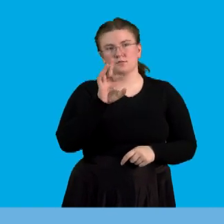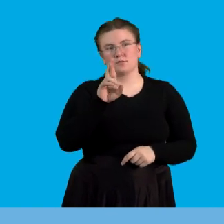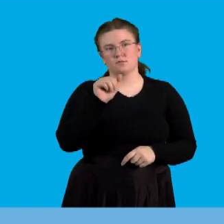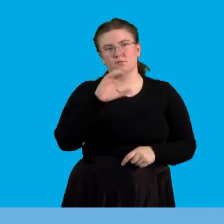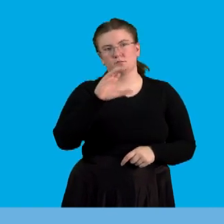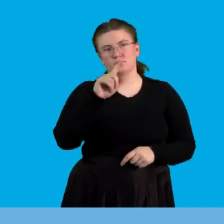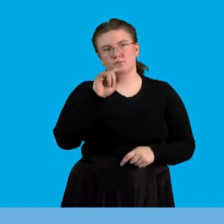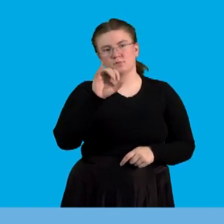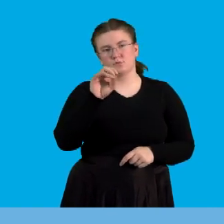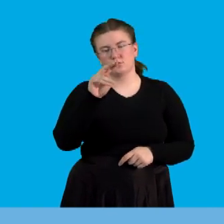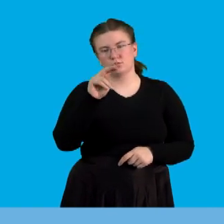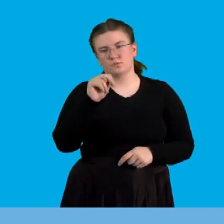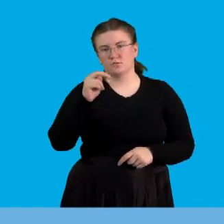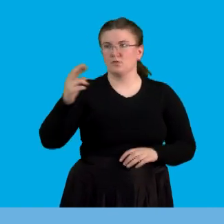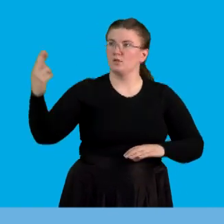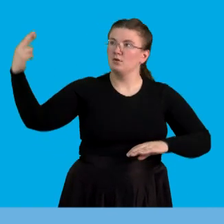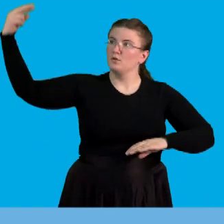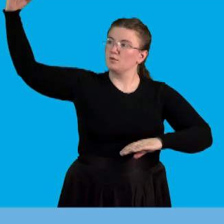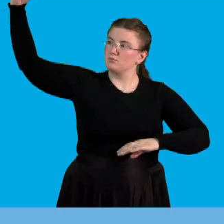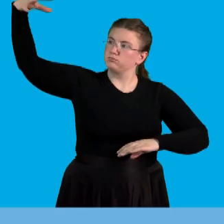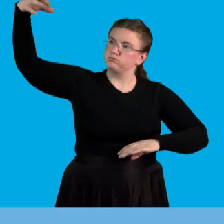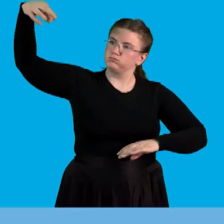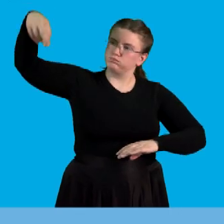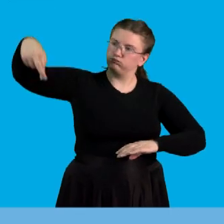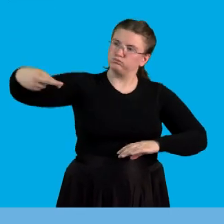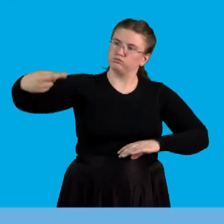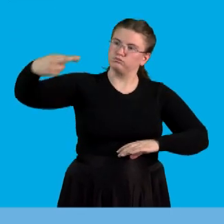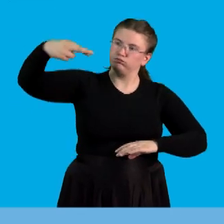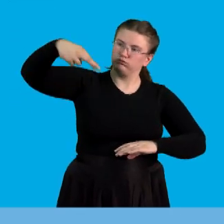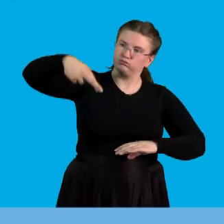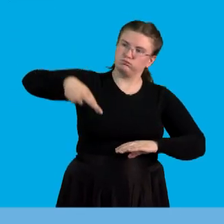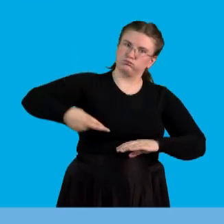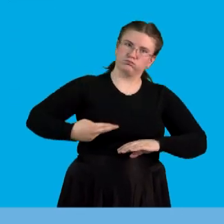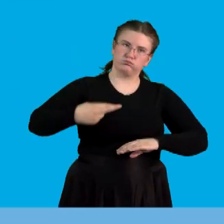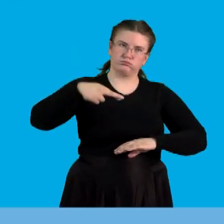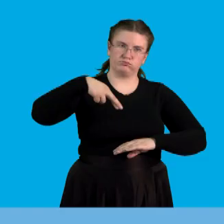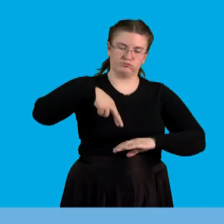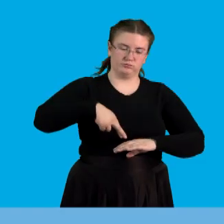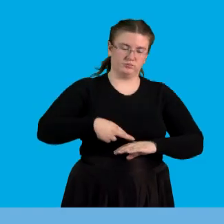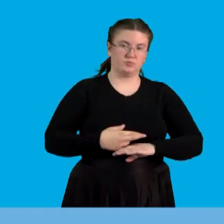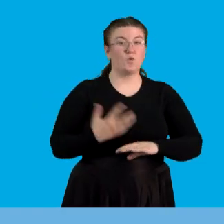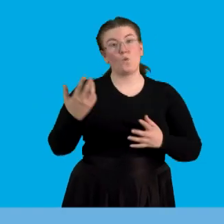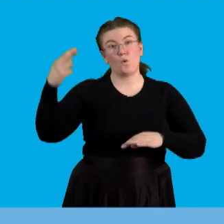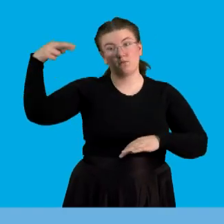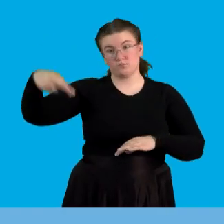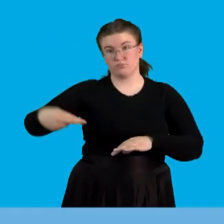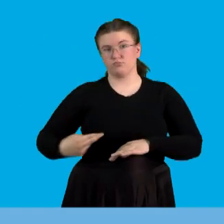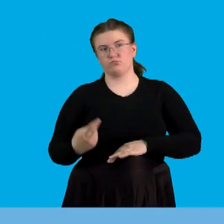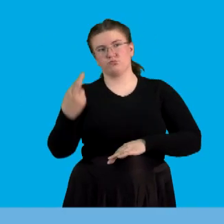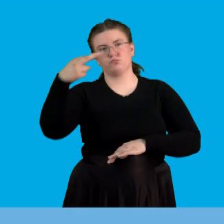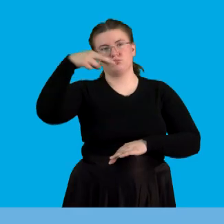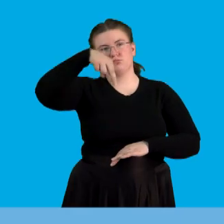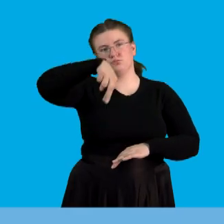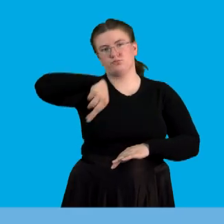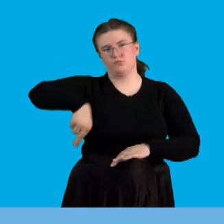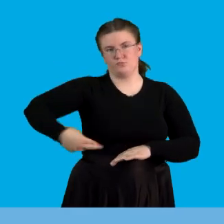to as refraction. So this light can either bend or change direction. And that bending of light or the changing of direction